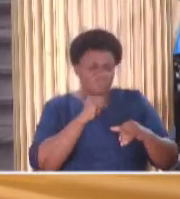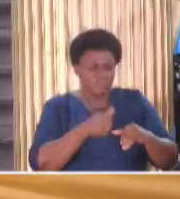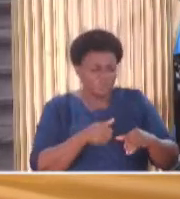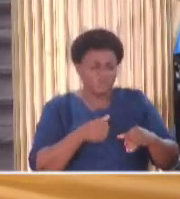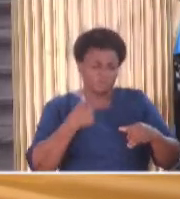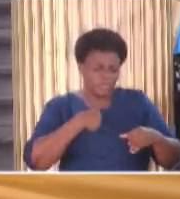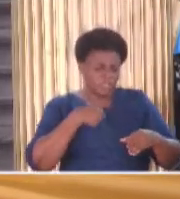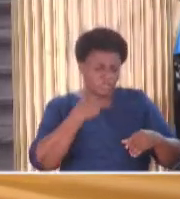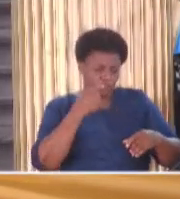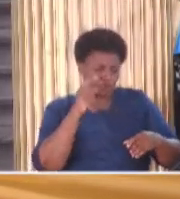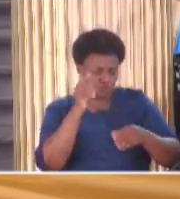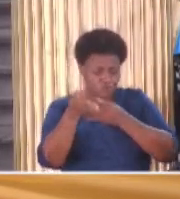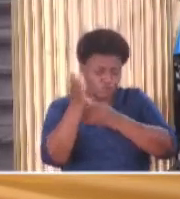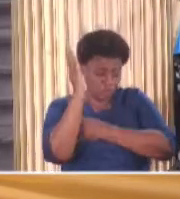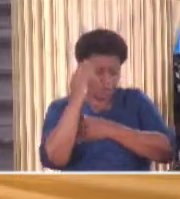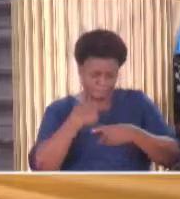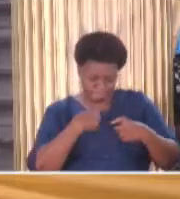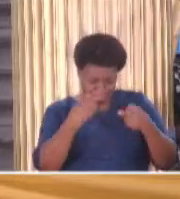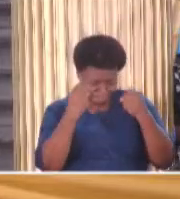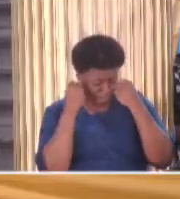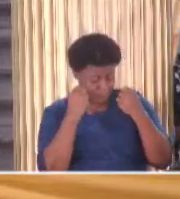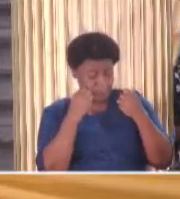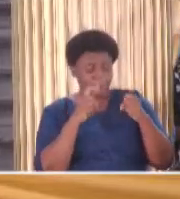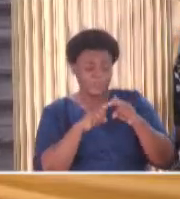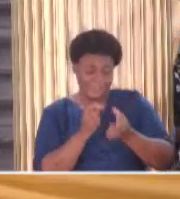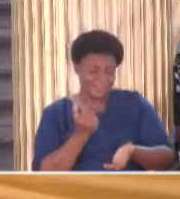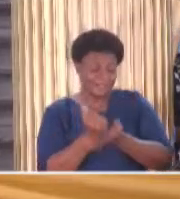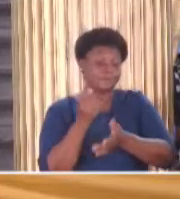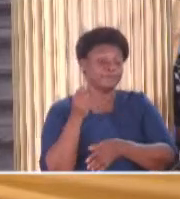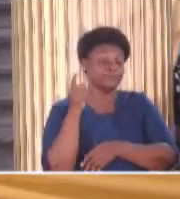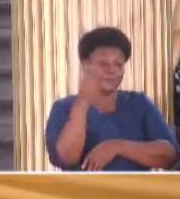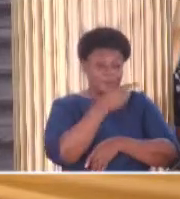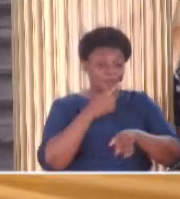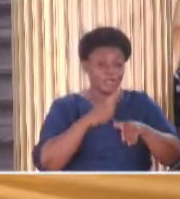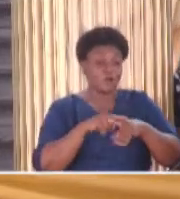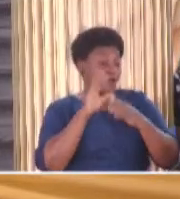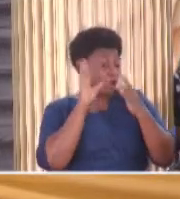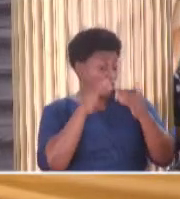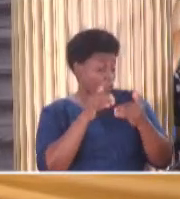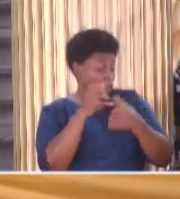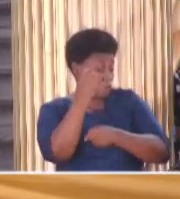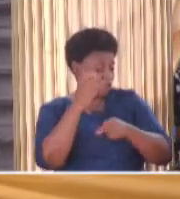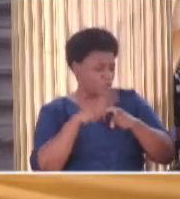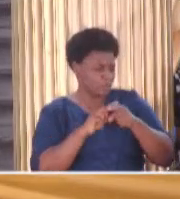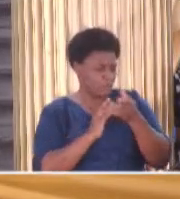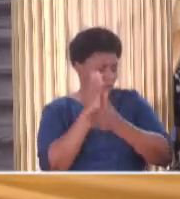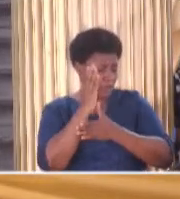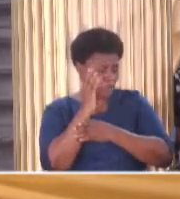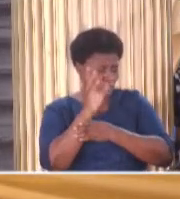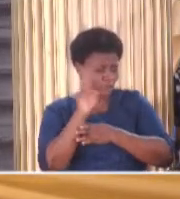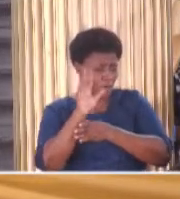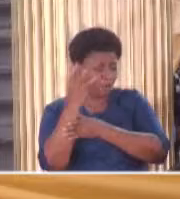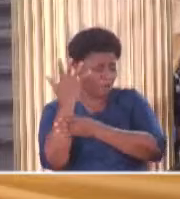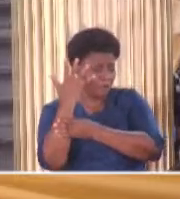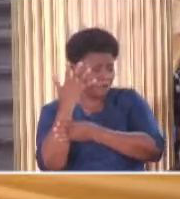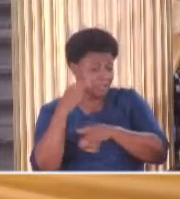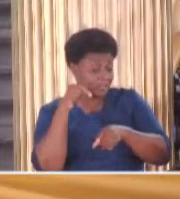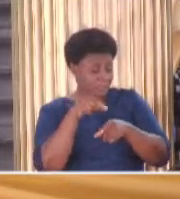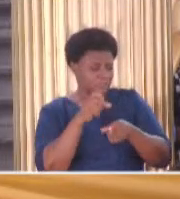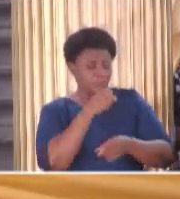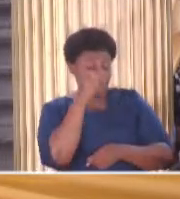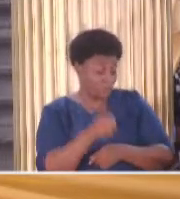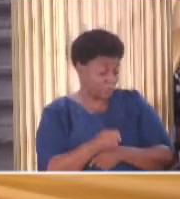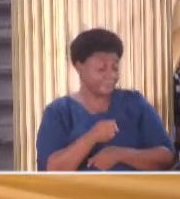God. I will strengthen you and help you. I will uphold you with my righteous right hand. This